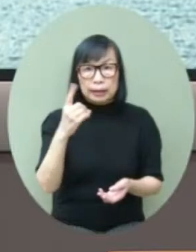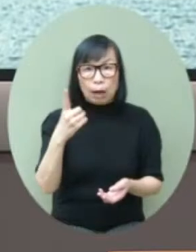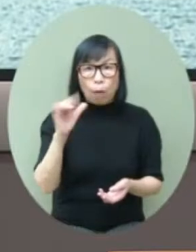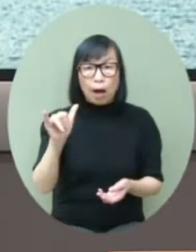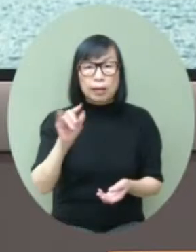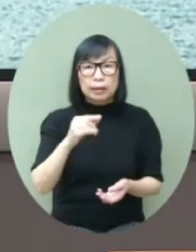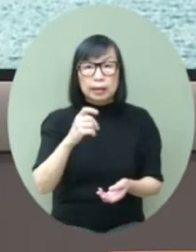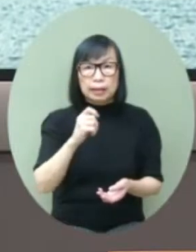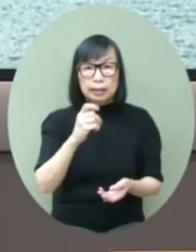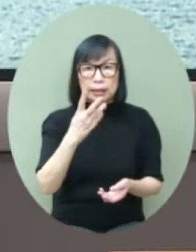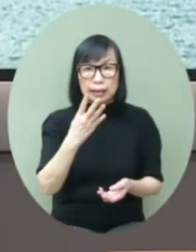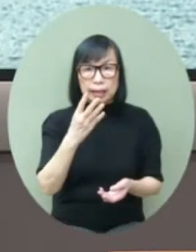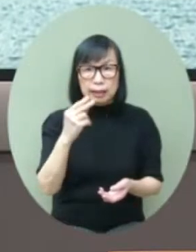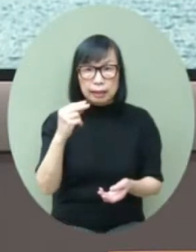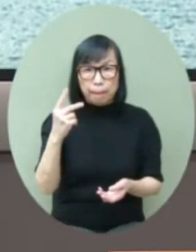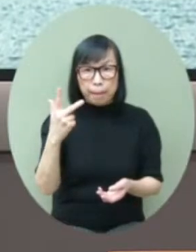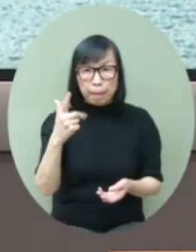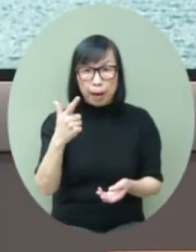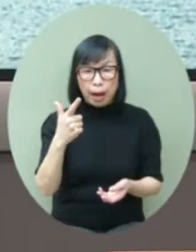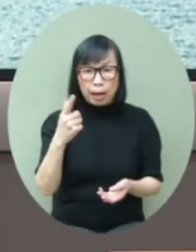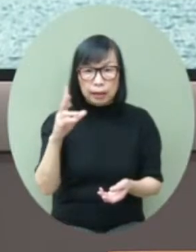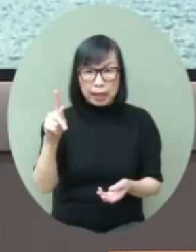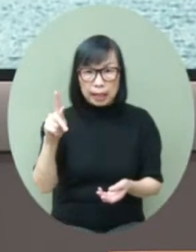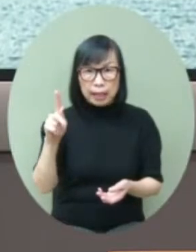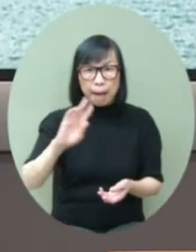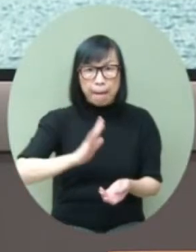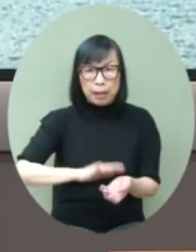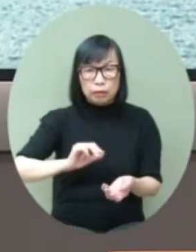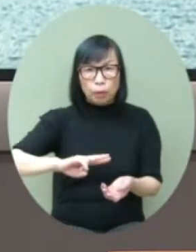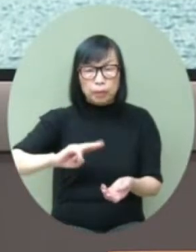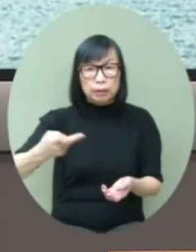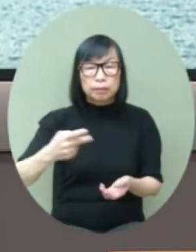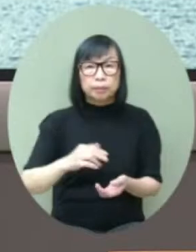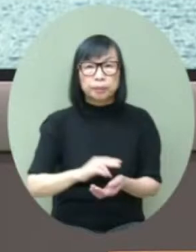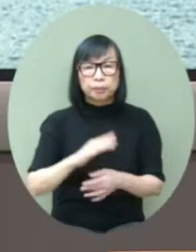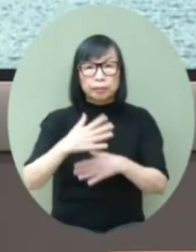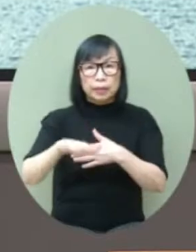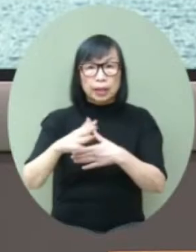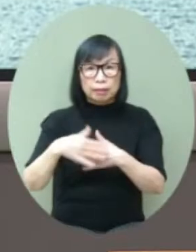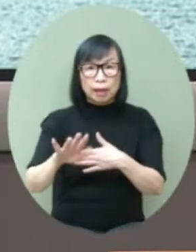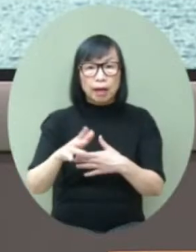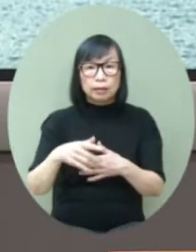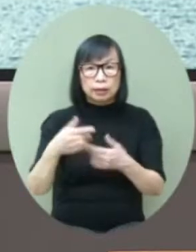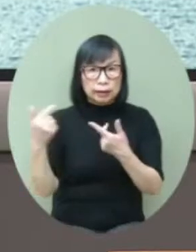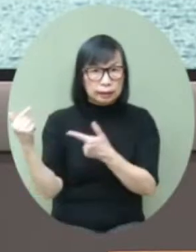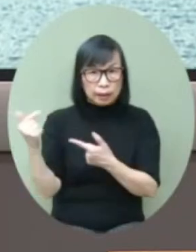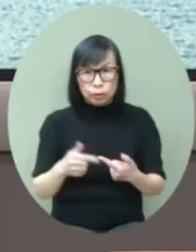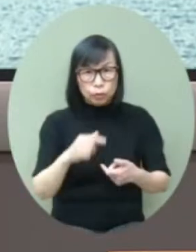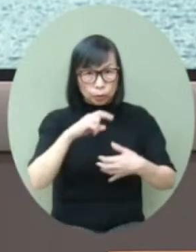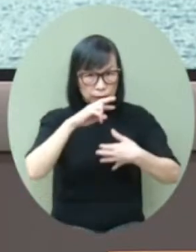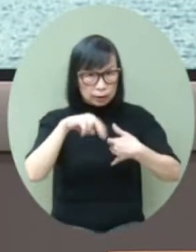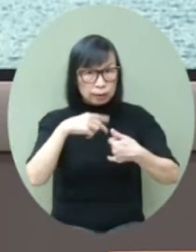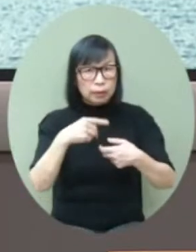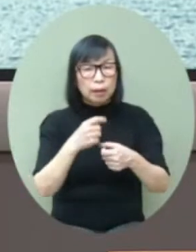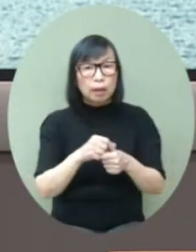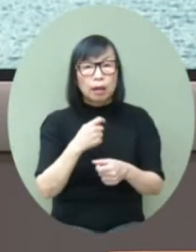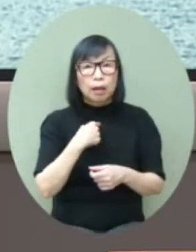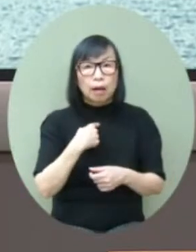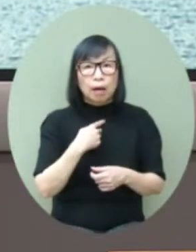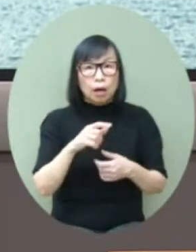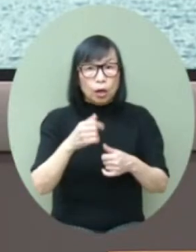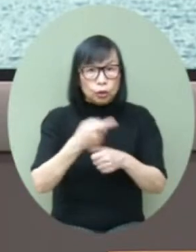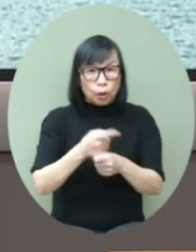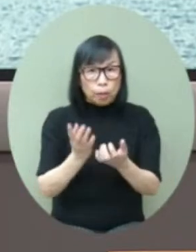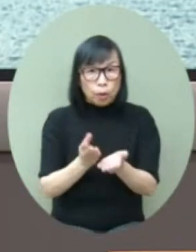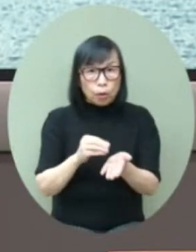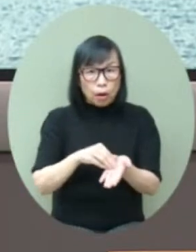and there were N501Y and T478K mutations. Some of the